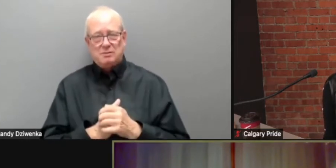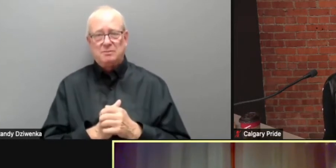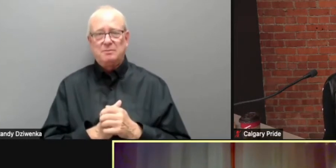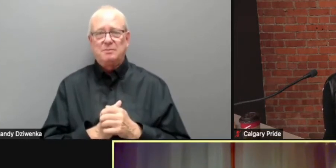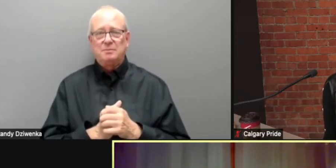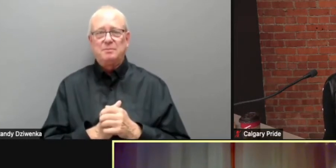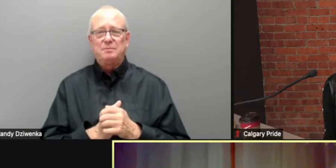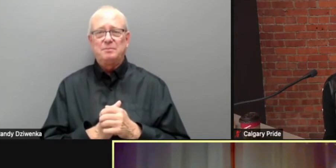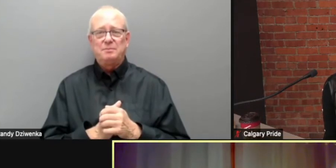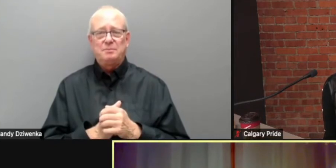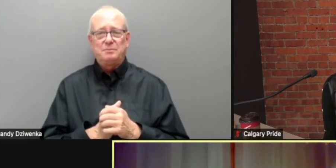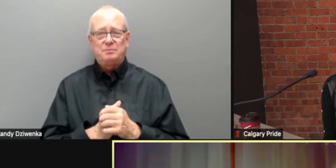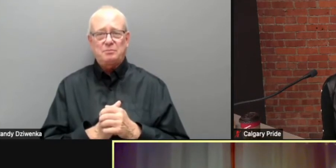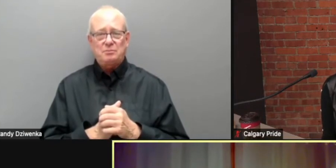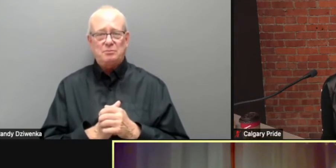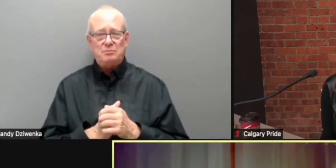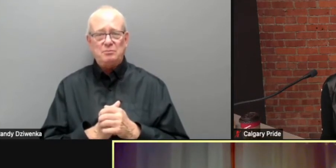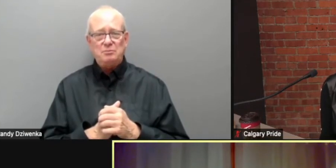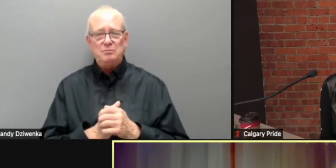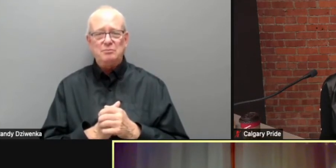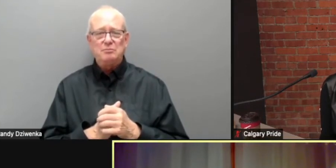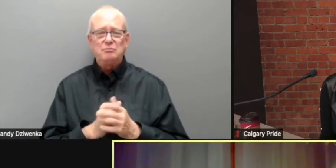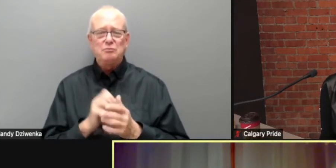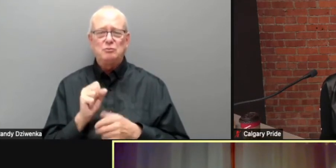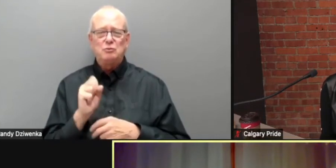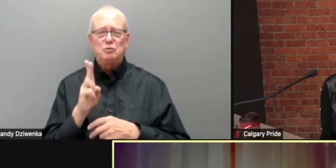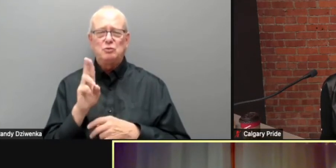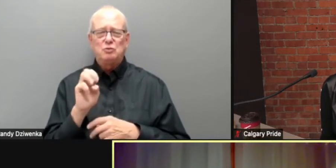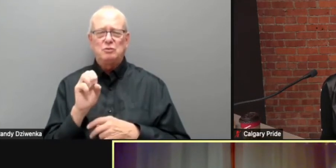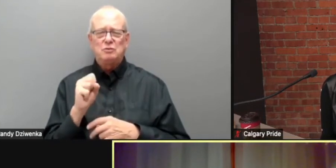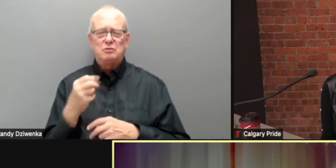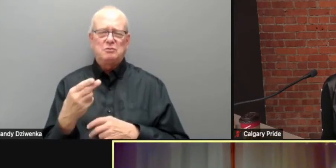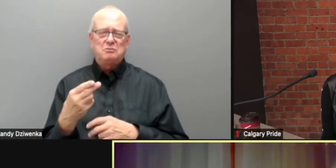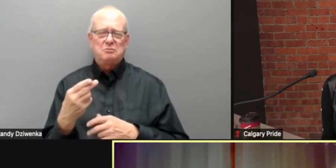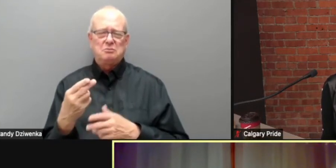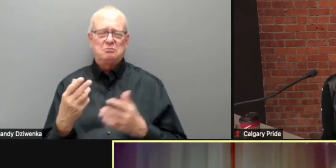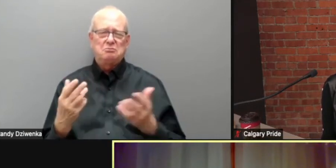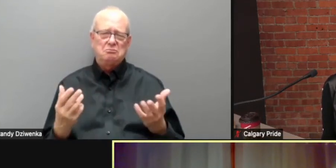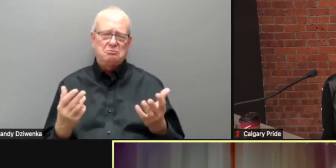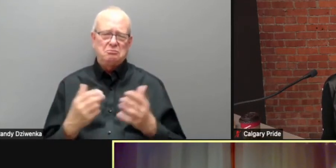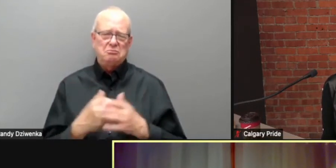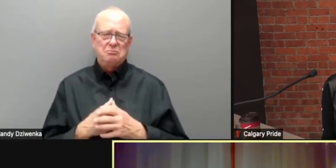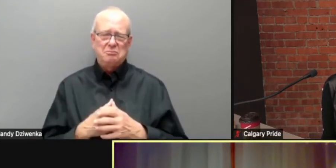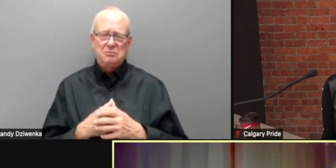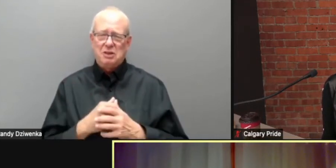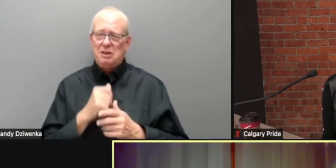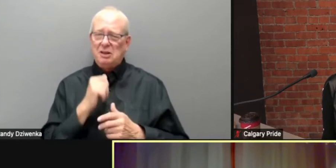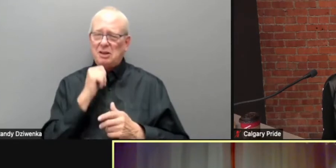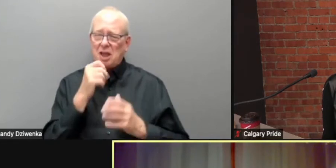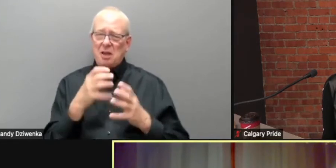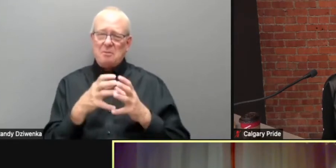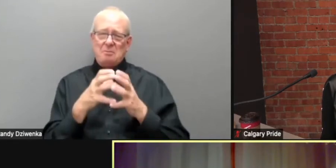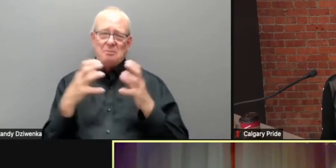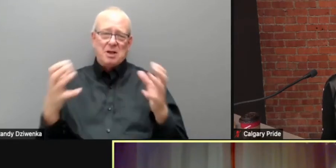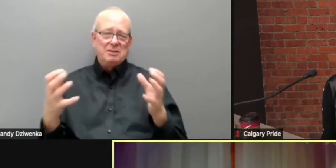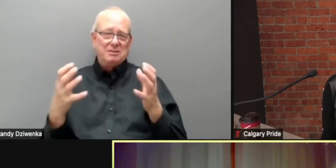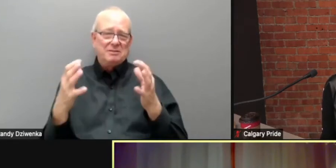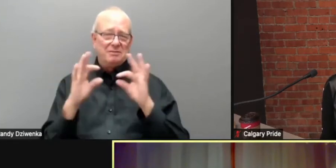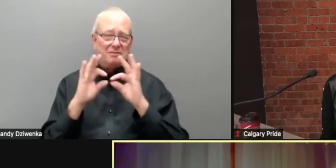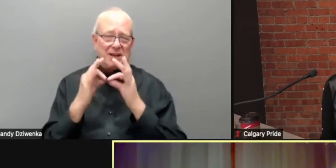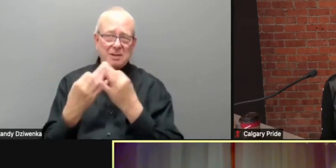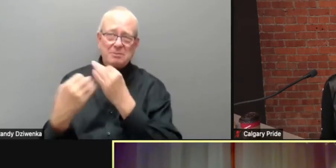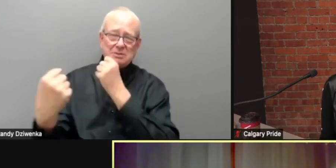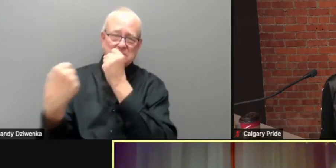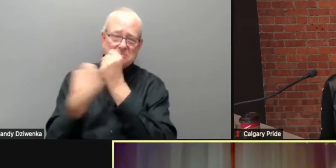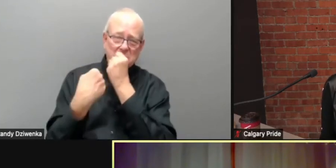We actually have not found family resources, family support resources. So we, in